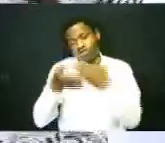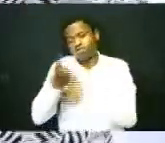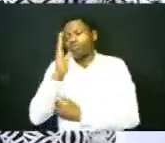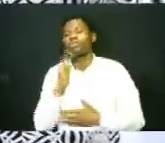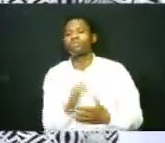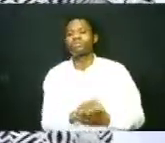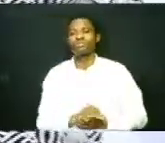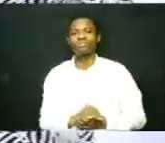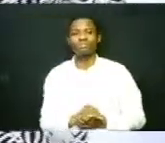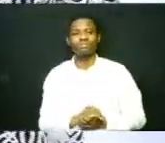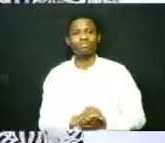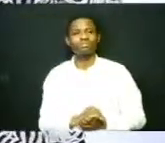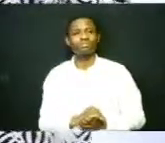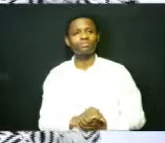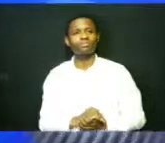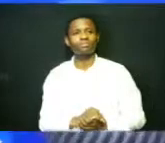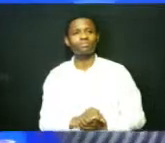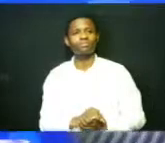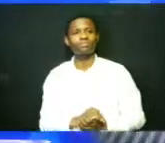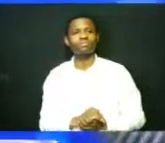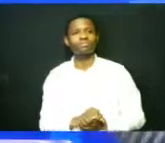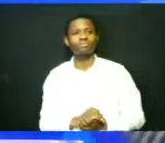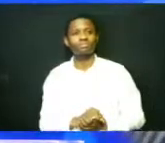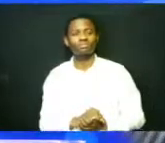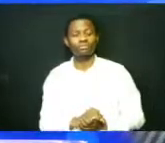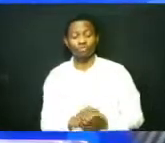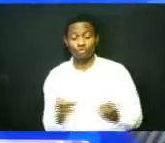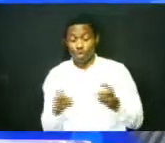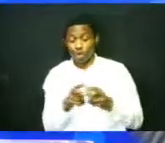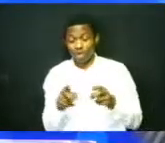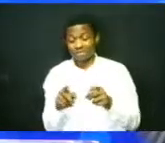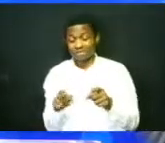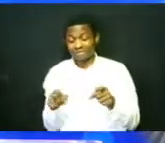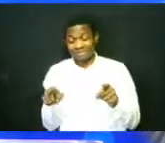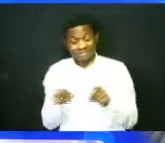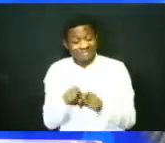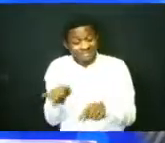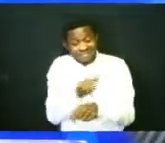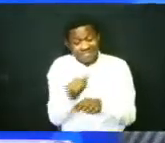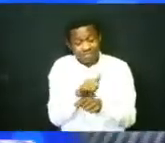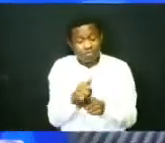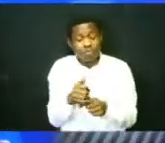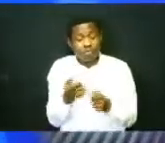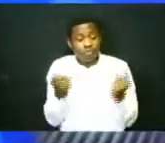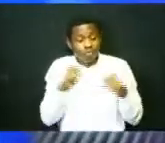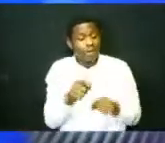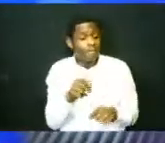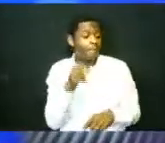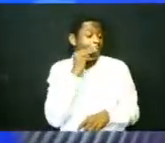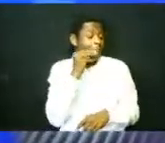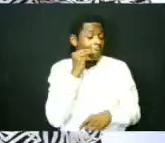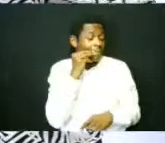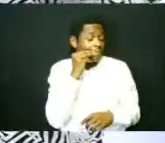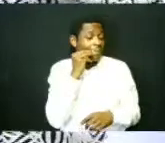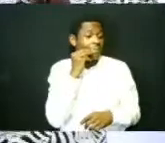So as Mary decided to carry Jesus in her womb for 9 months, and